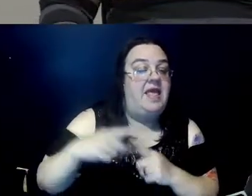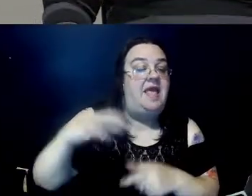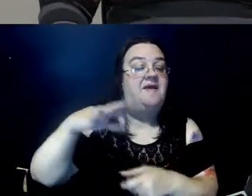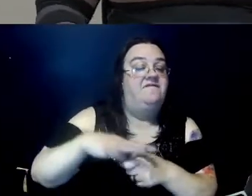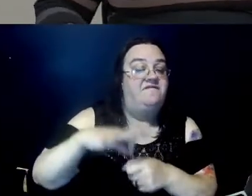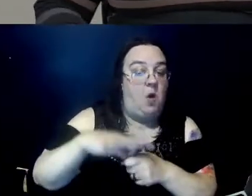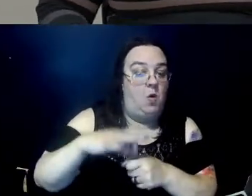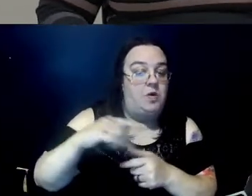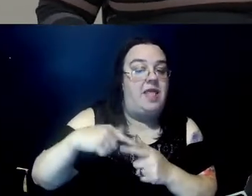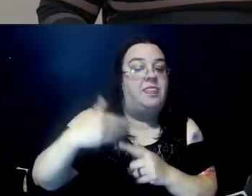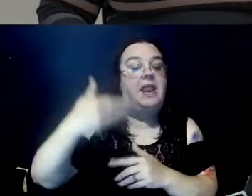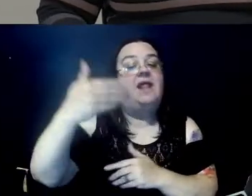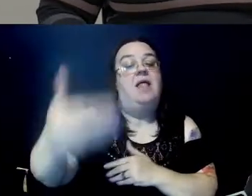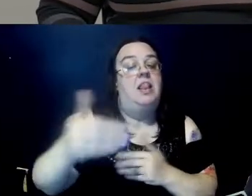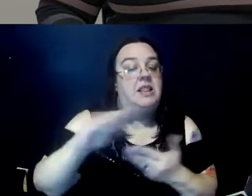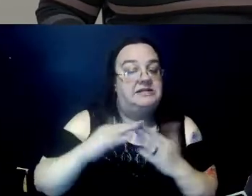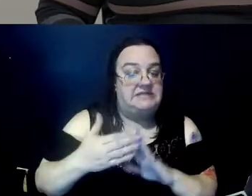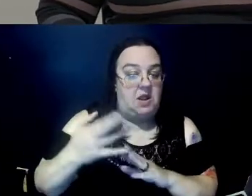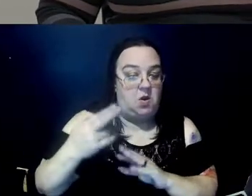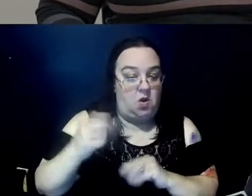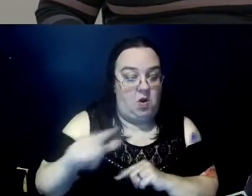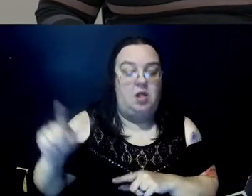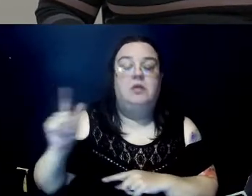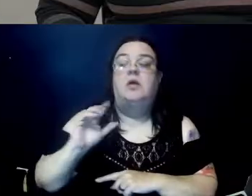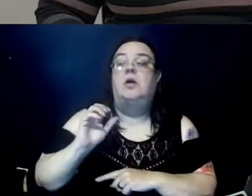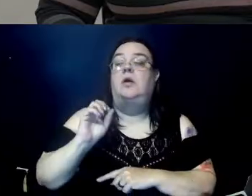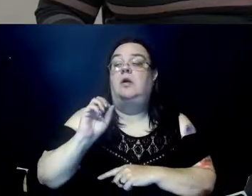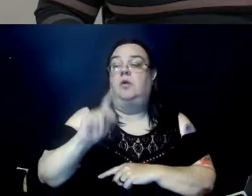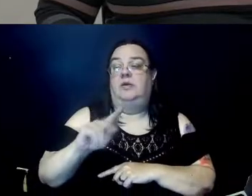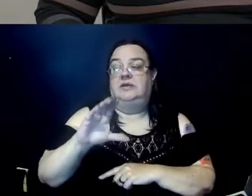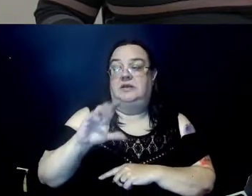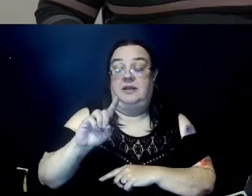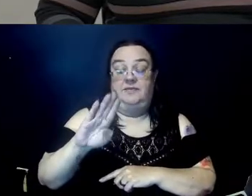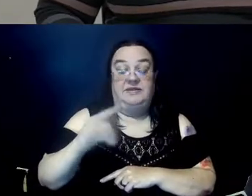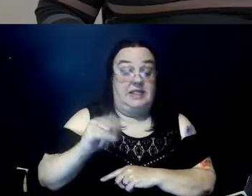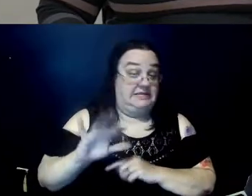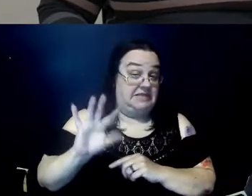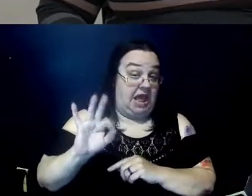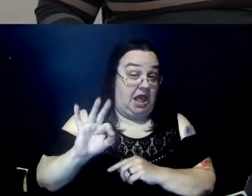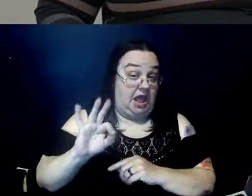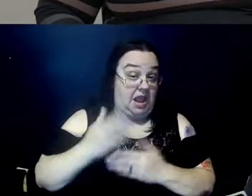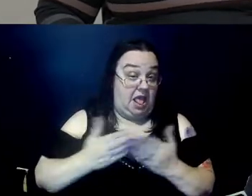hall. all right, CDBG. That's 9 items. Anything else?